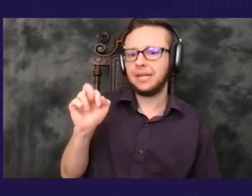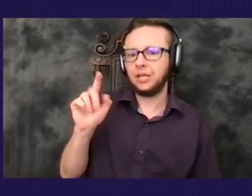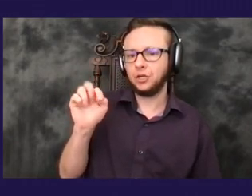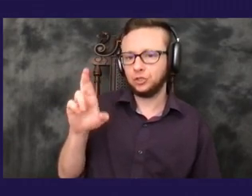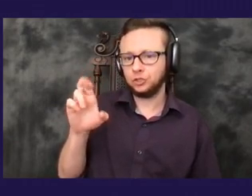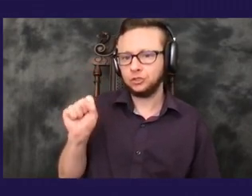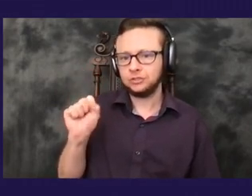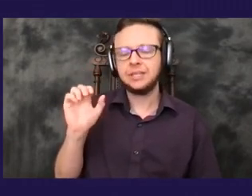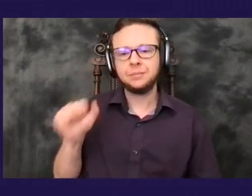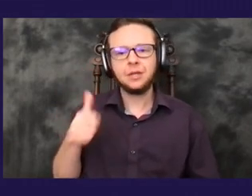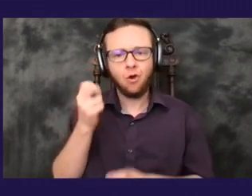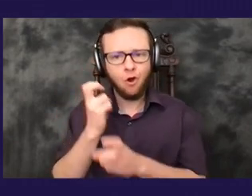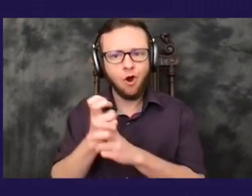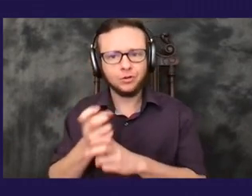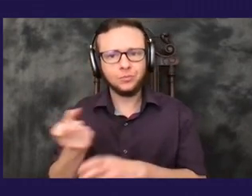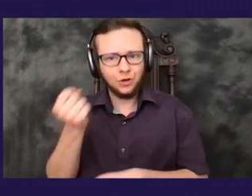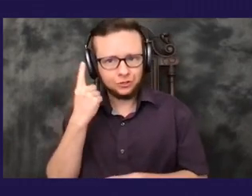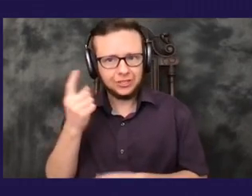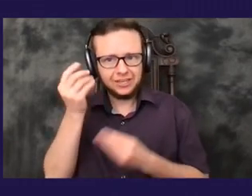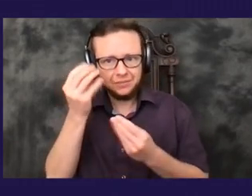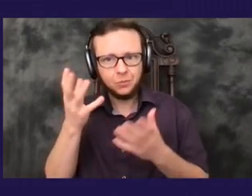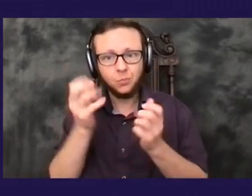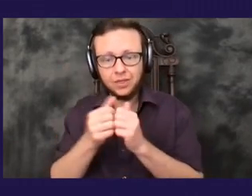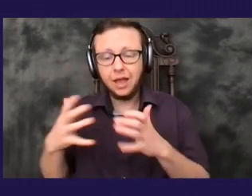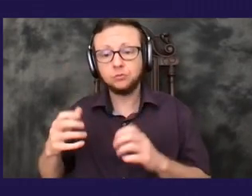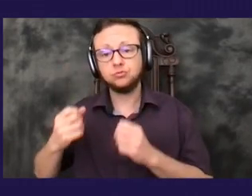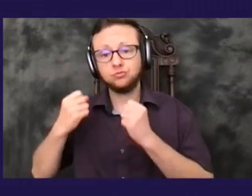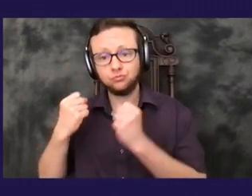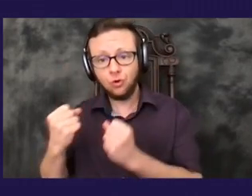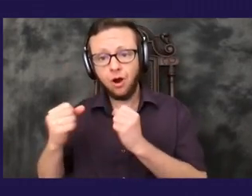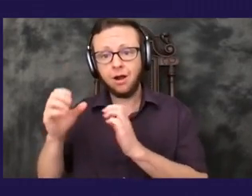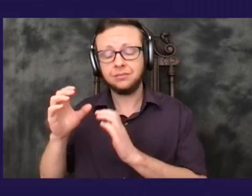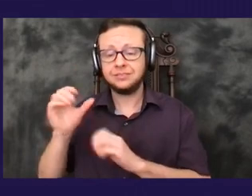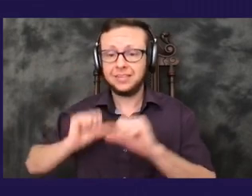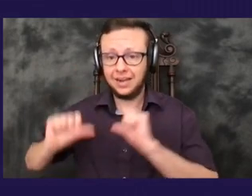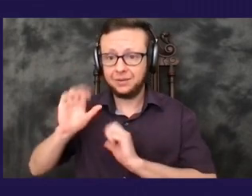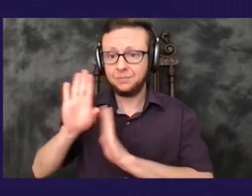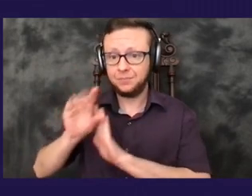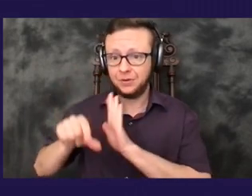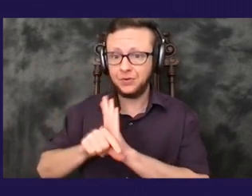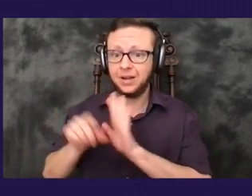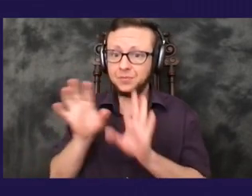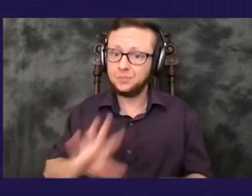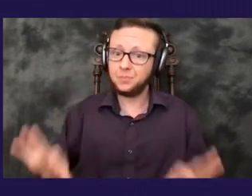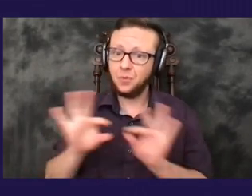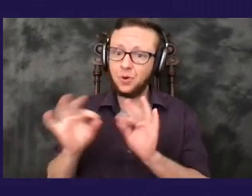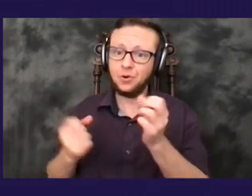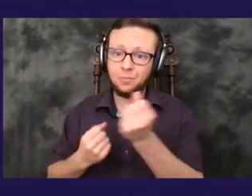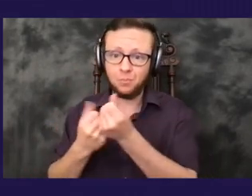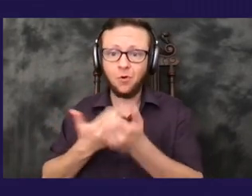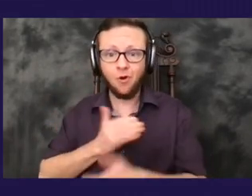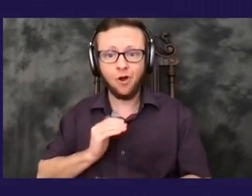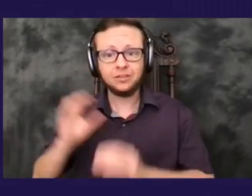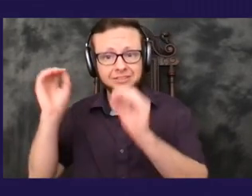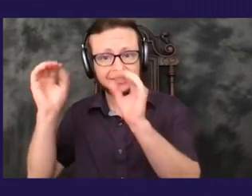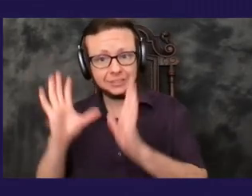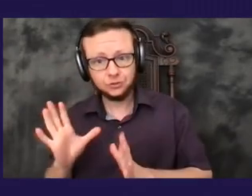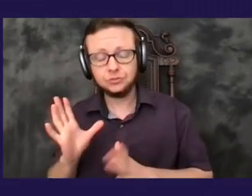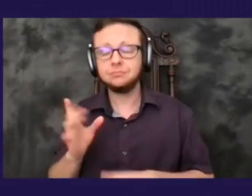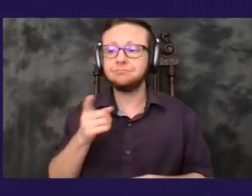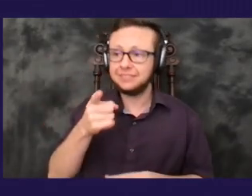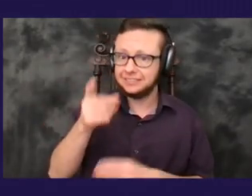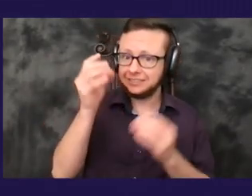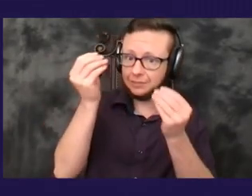really strong science background. And I think as public health officials, we'd owe it to support our teachers and to say, like, this is information, and